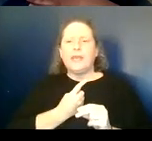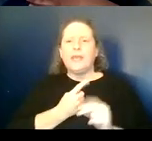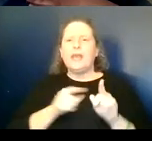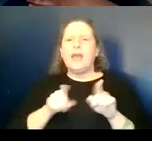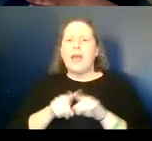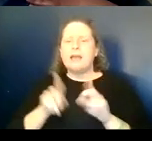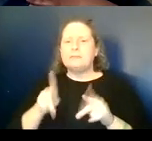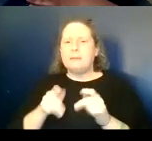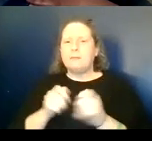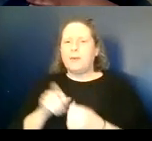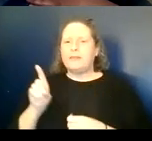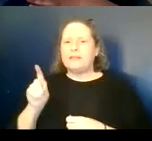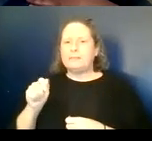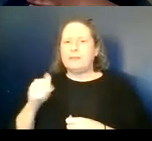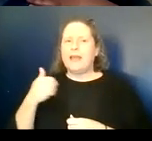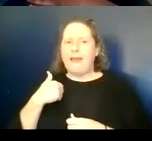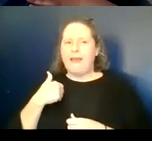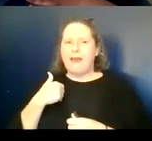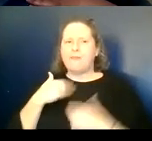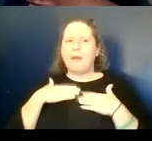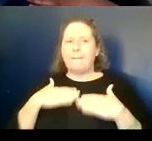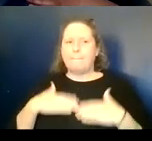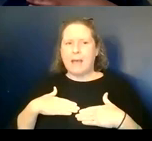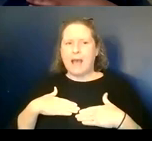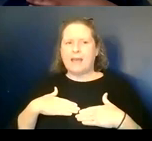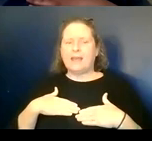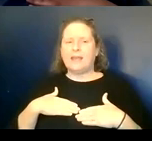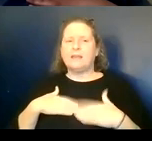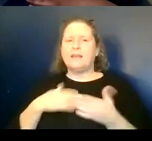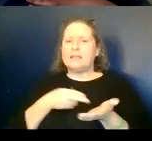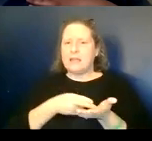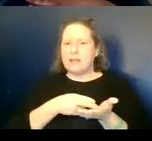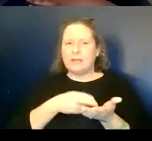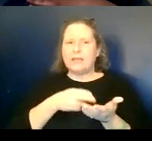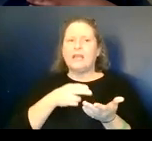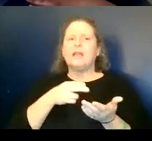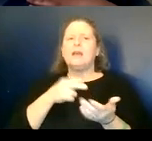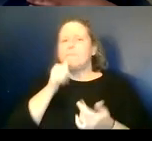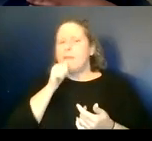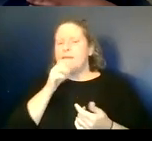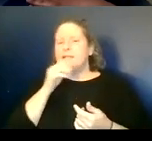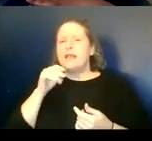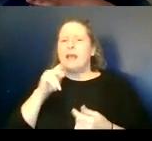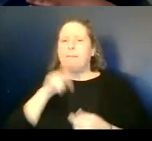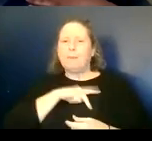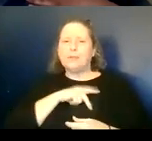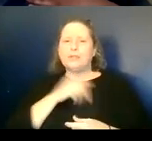people with disabilities have body integrity, privacy, and personal choice